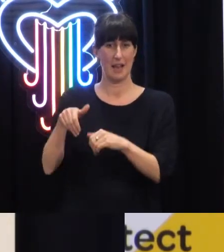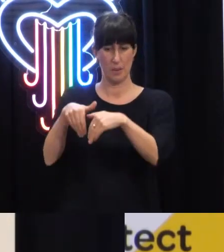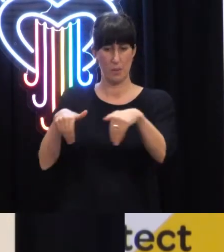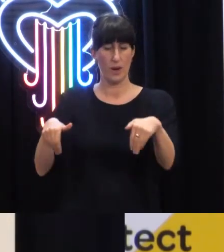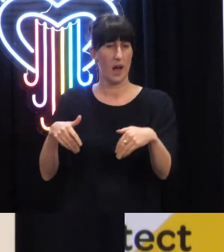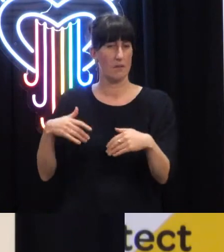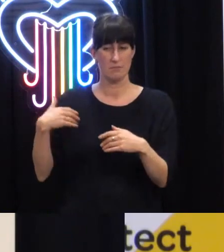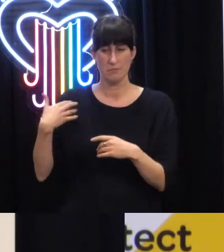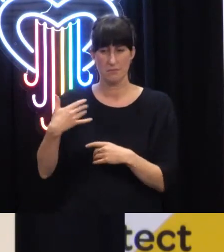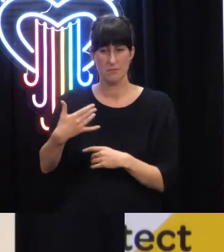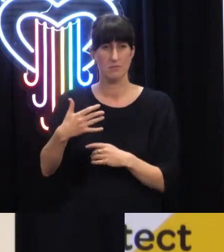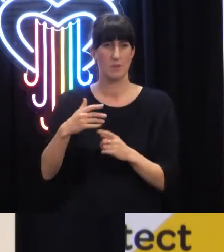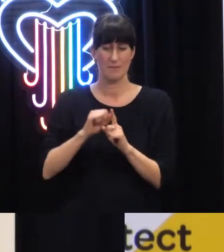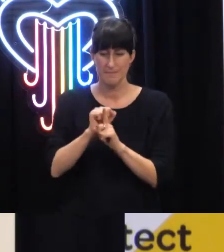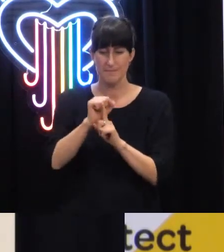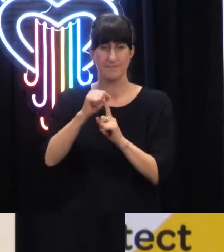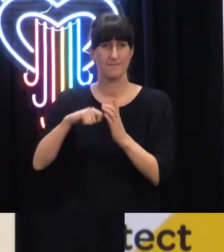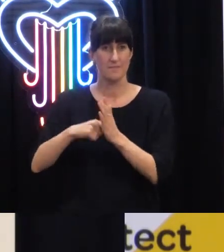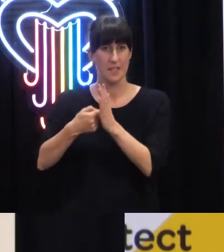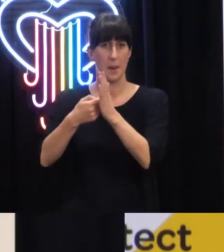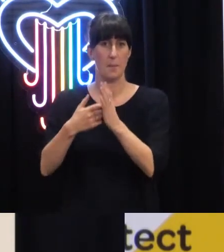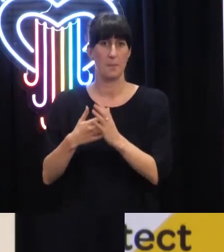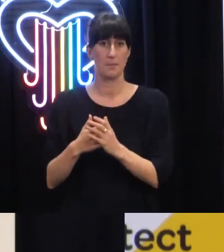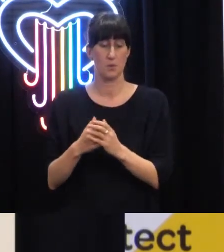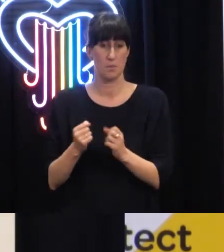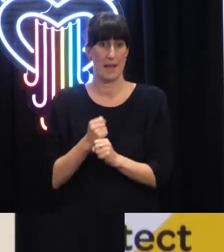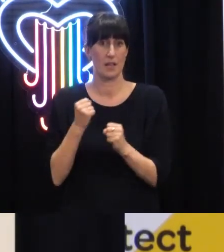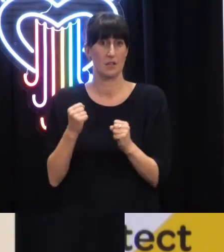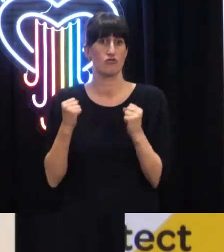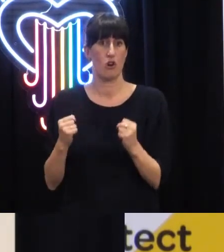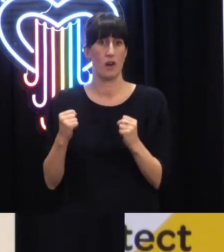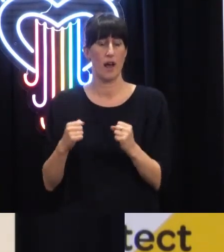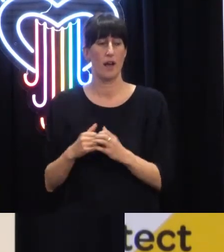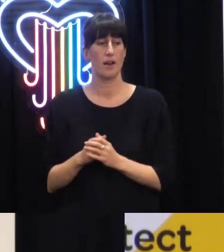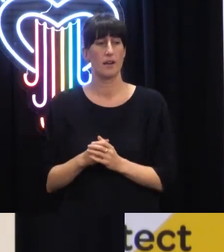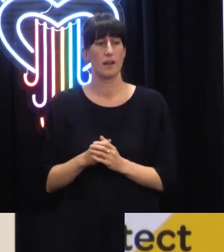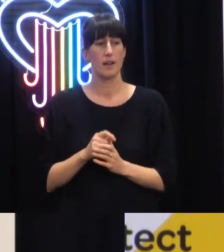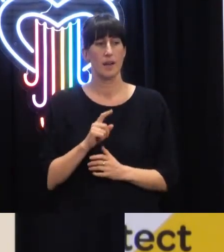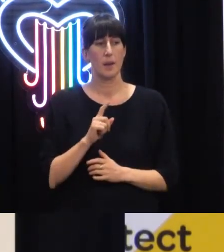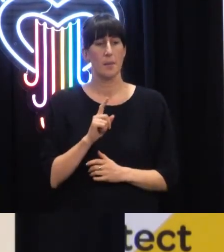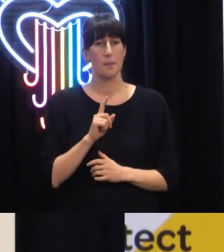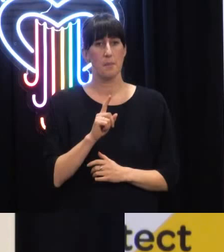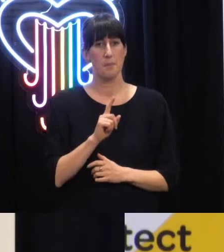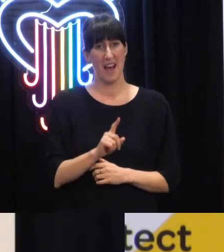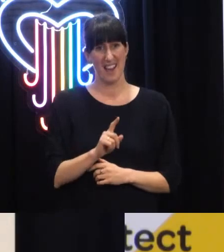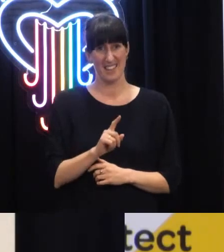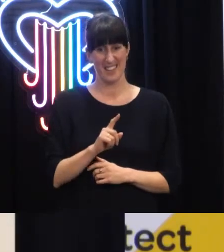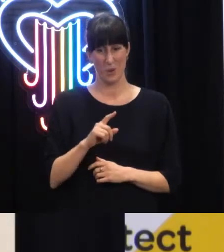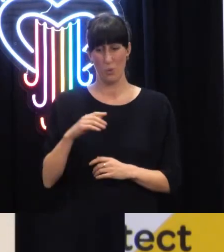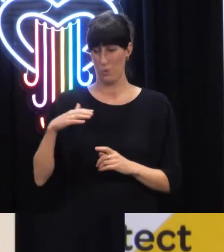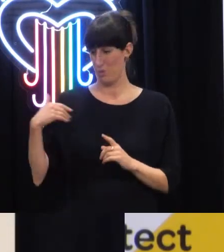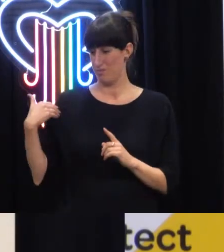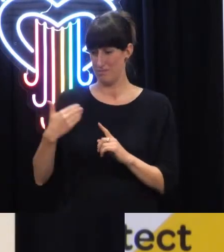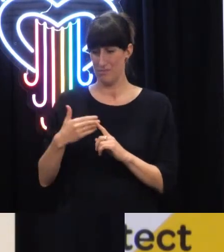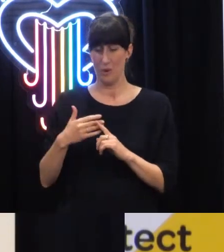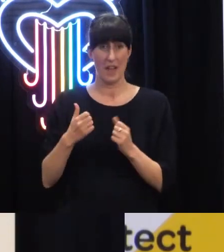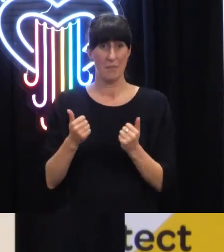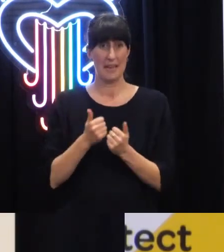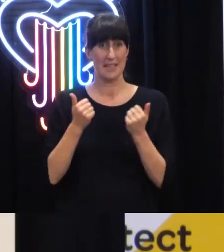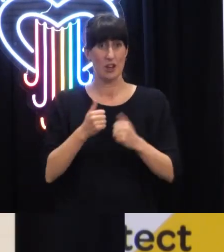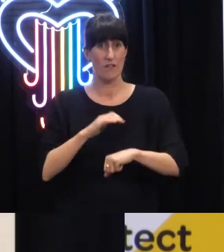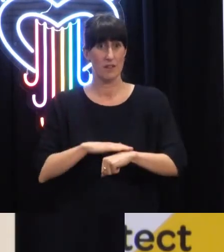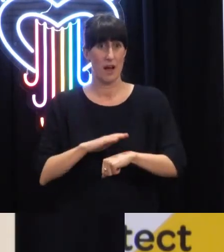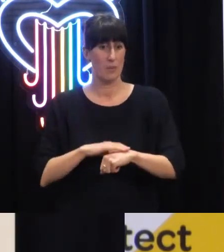we've had long periods of no cases, and what you're suggesting is that people should wear masks all of the time when we've essentially been